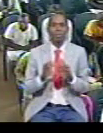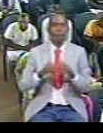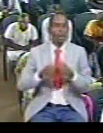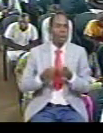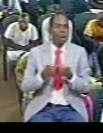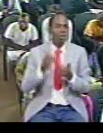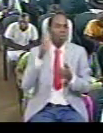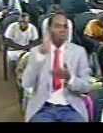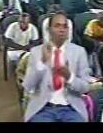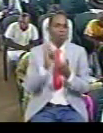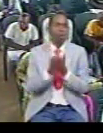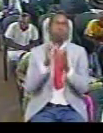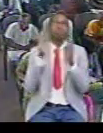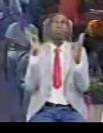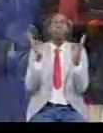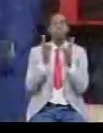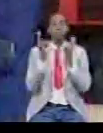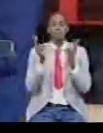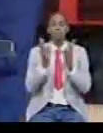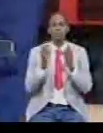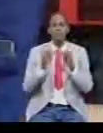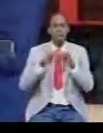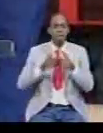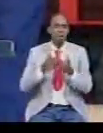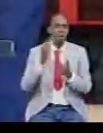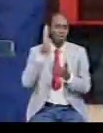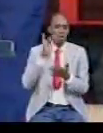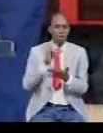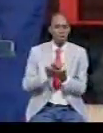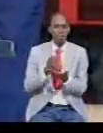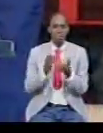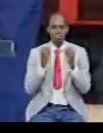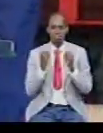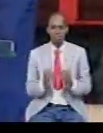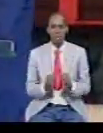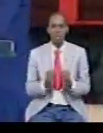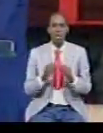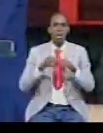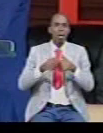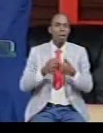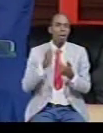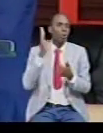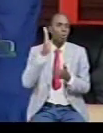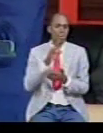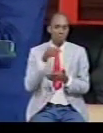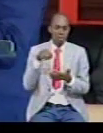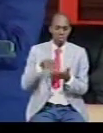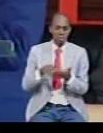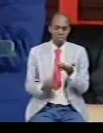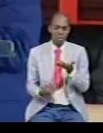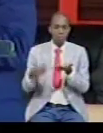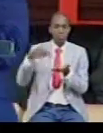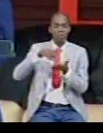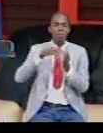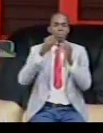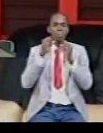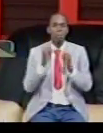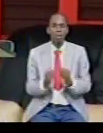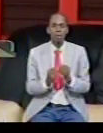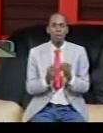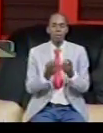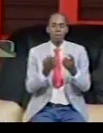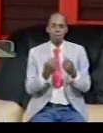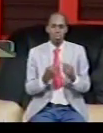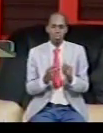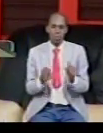that victory, how will that power, how will this resurrection power go along